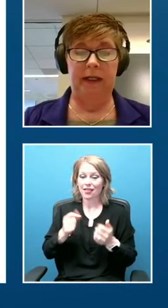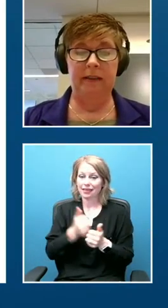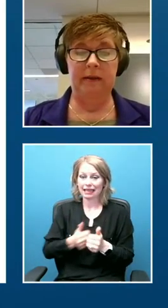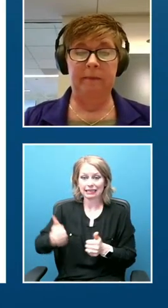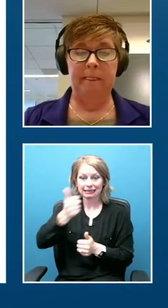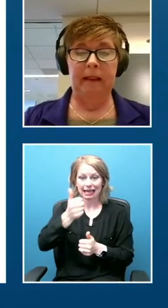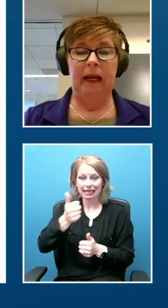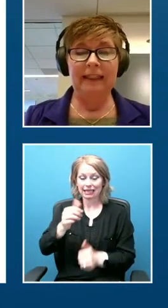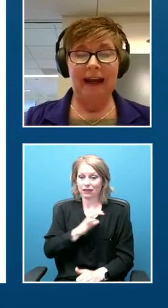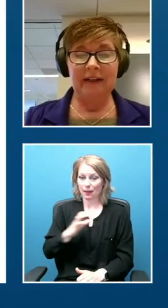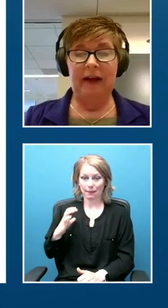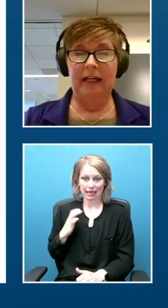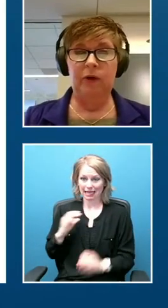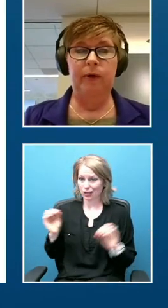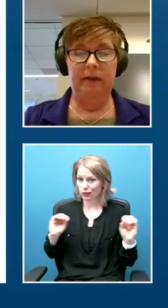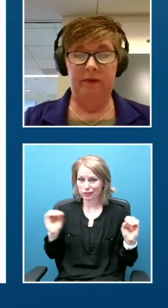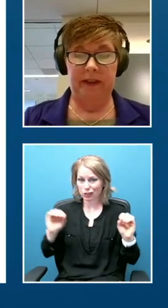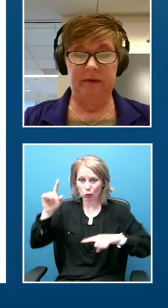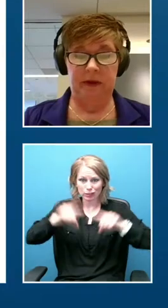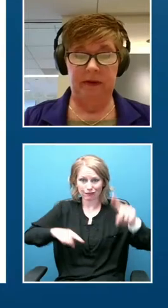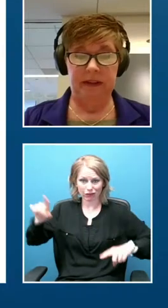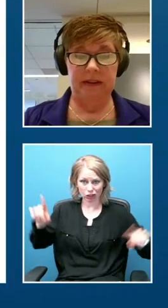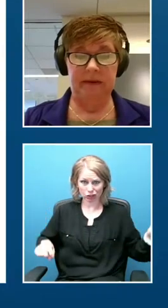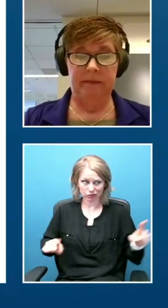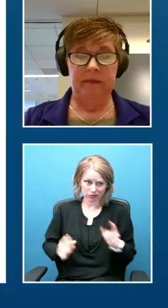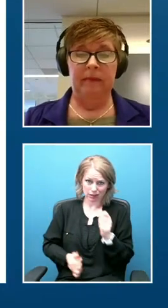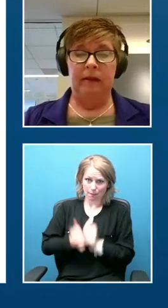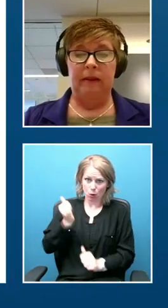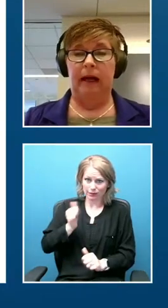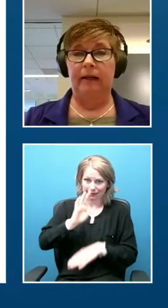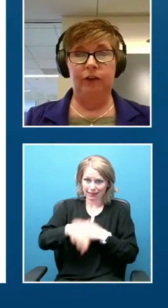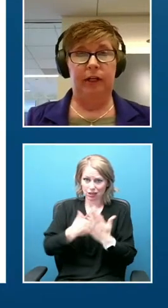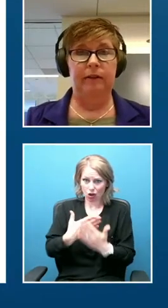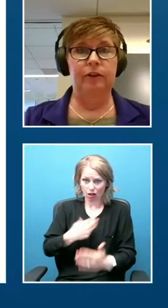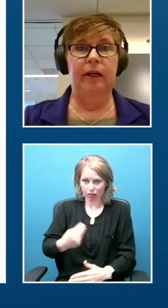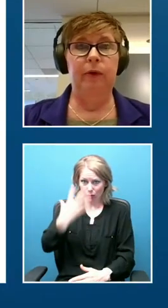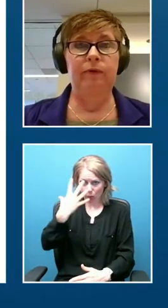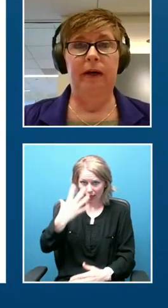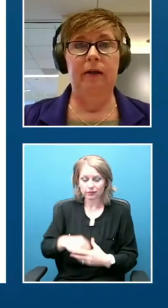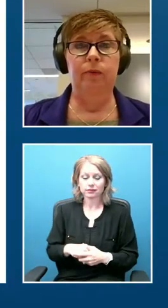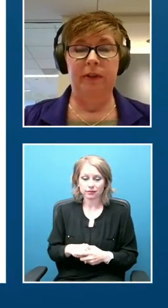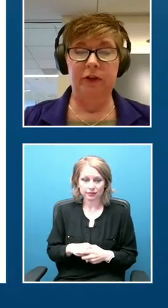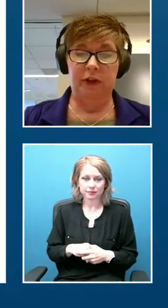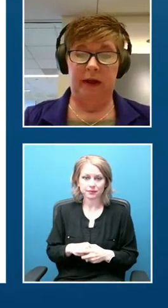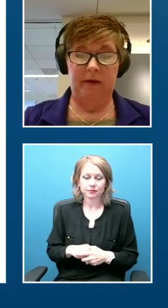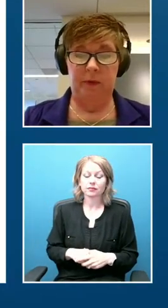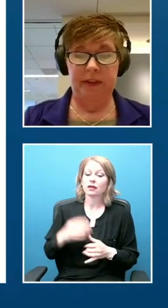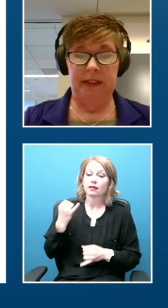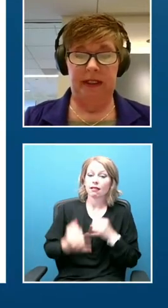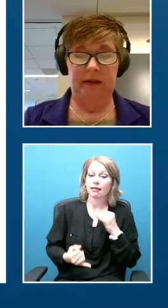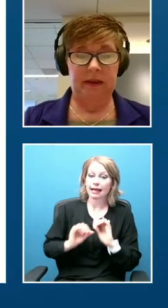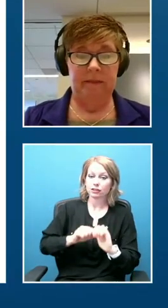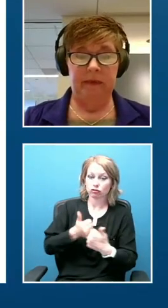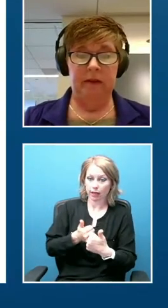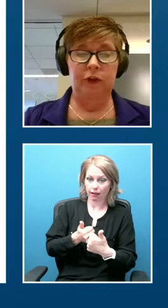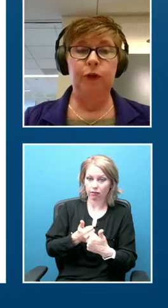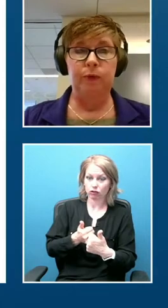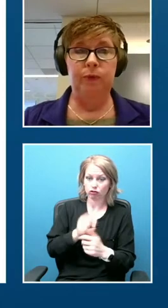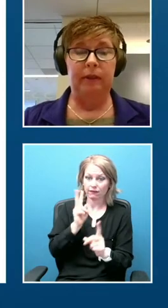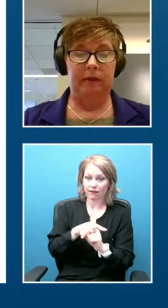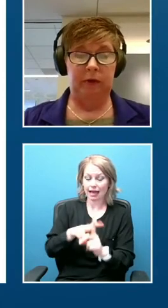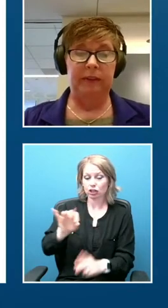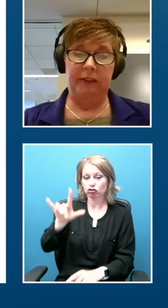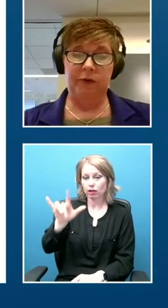all white, and lack of adequate and effective notice. The last challenge that we filed was July 14th,